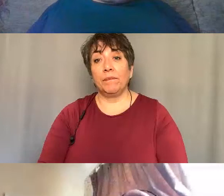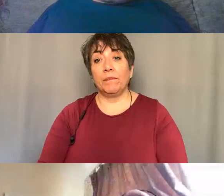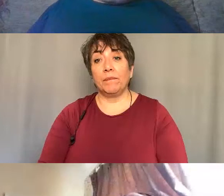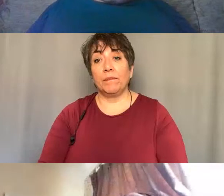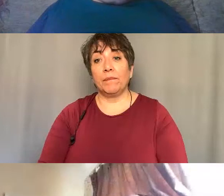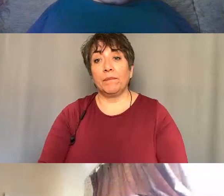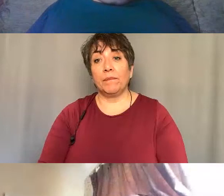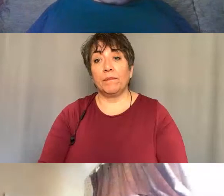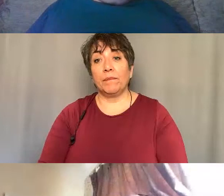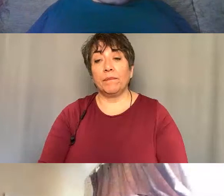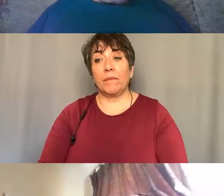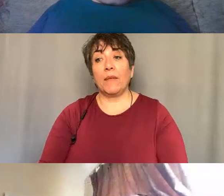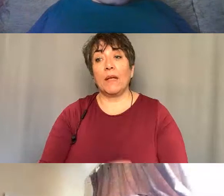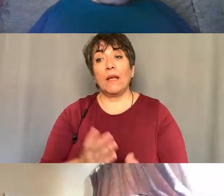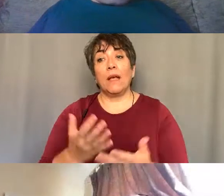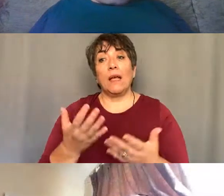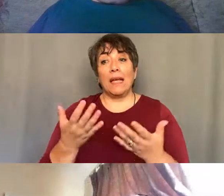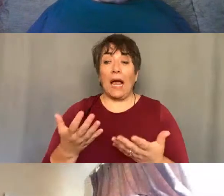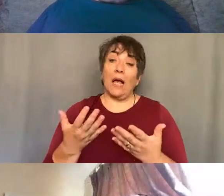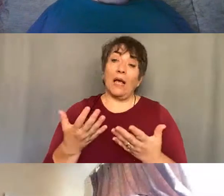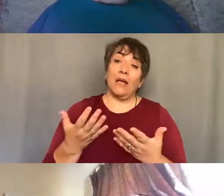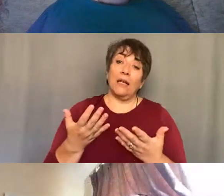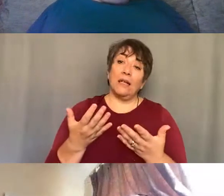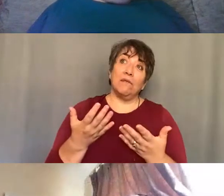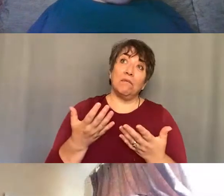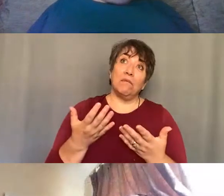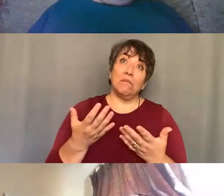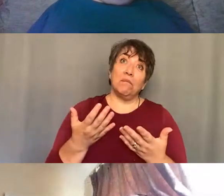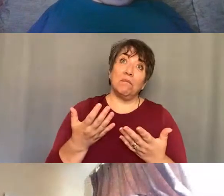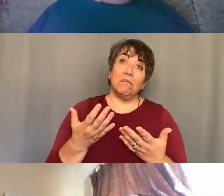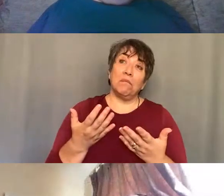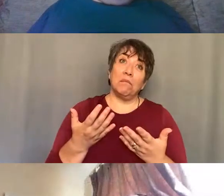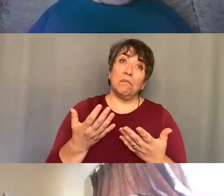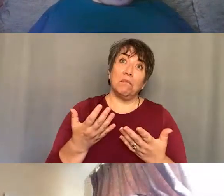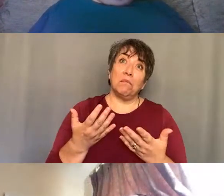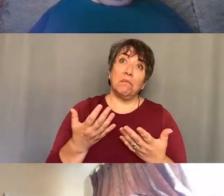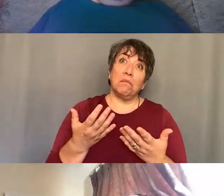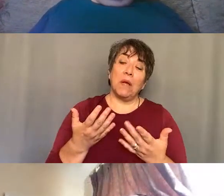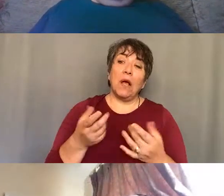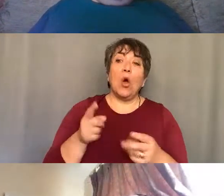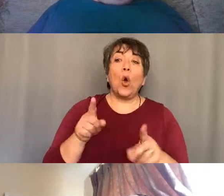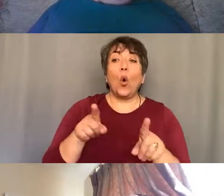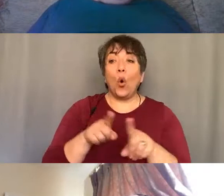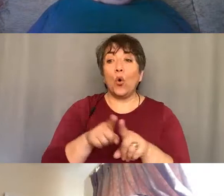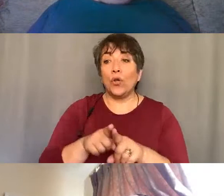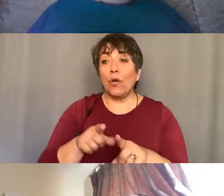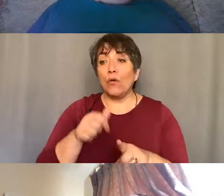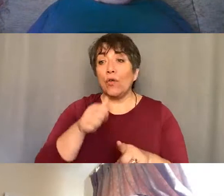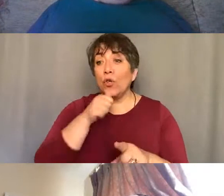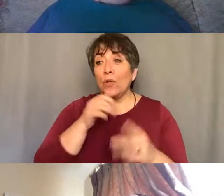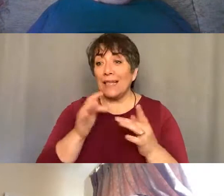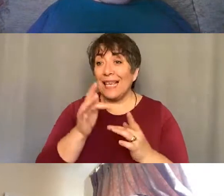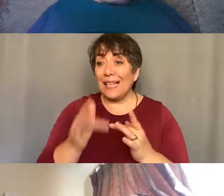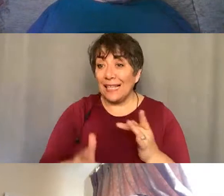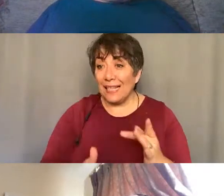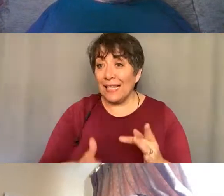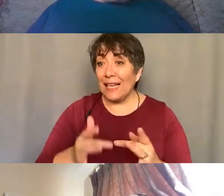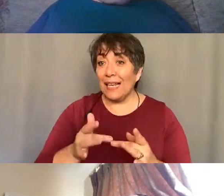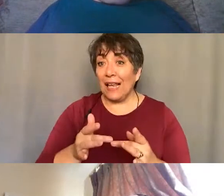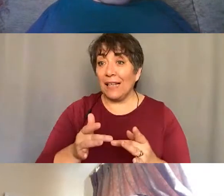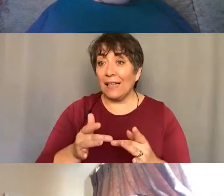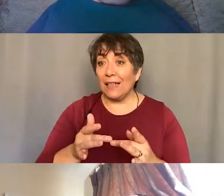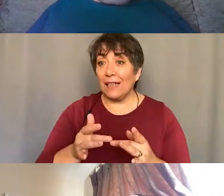somebody can, and again, it relies on somebody doing it, but if you can use the, get somebody to use the internet and ask for us to